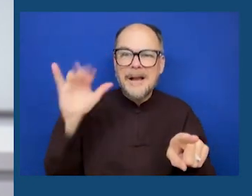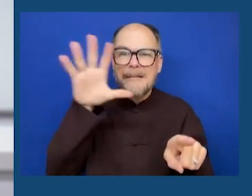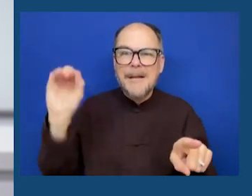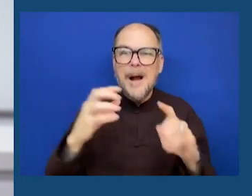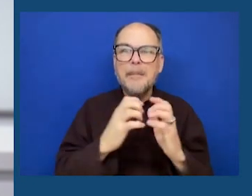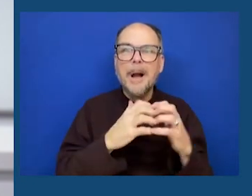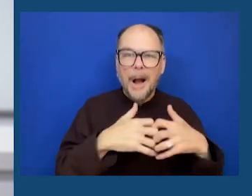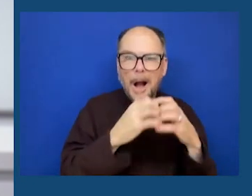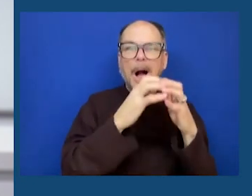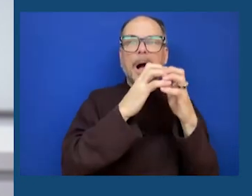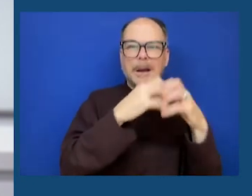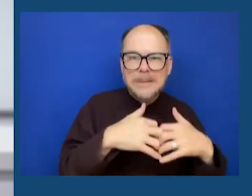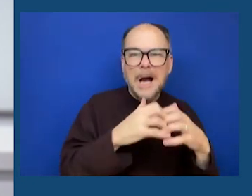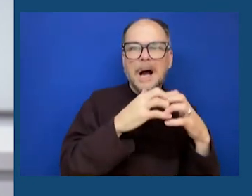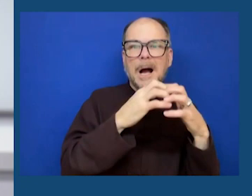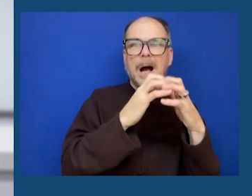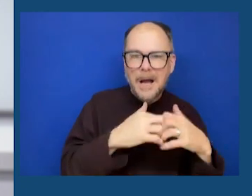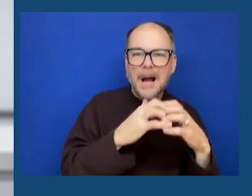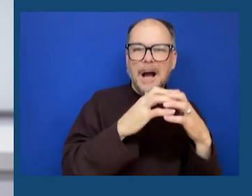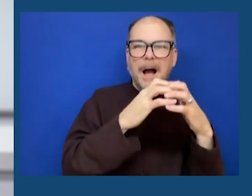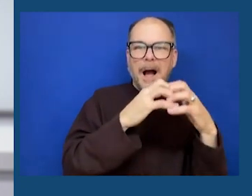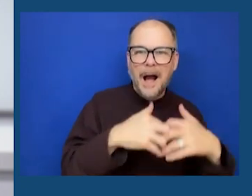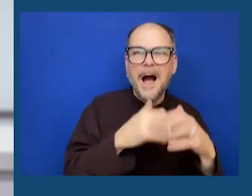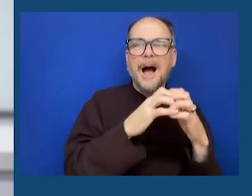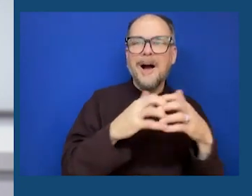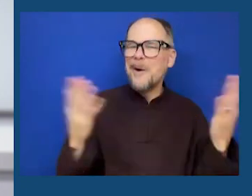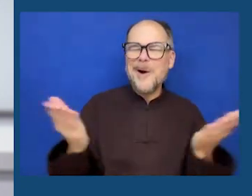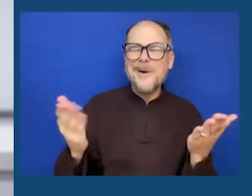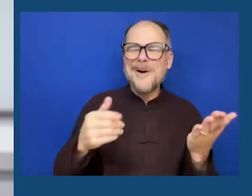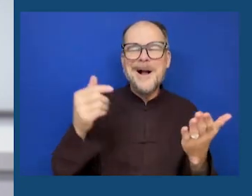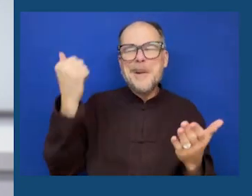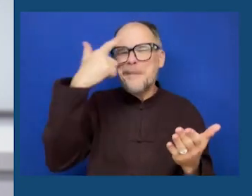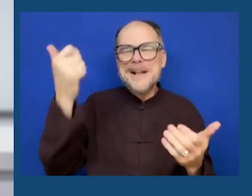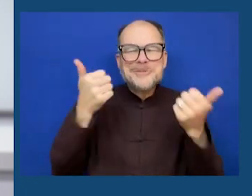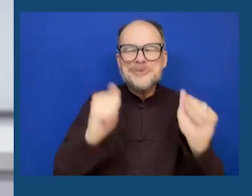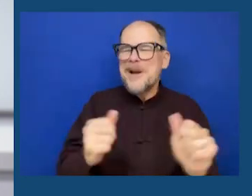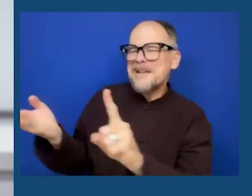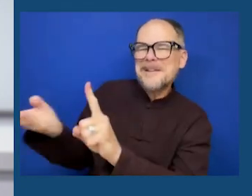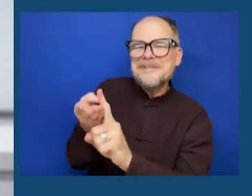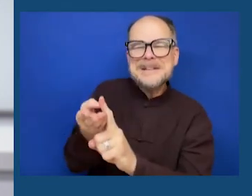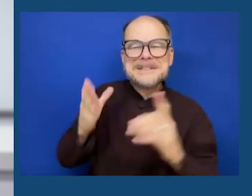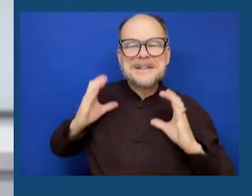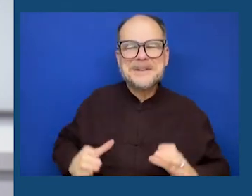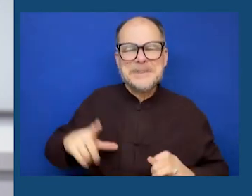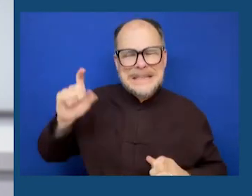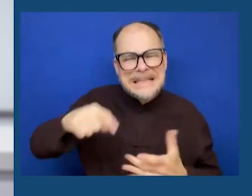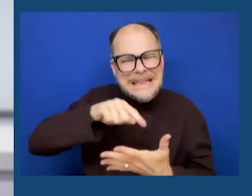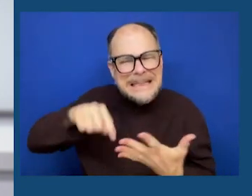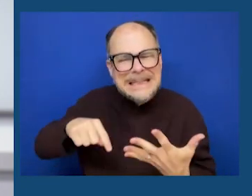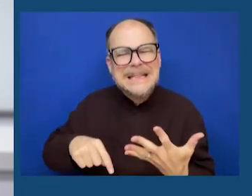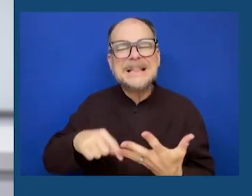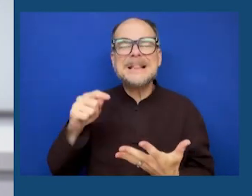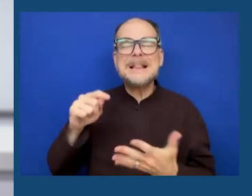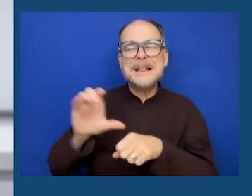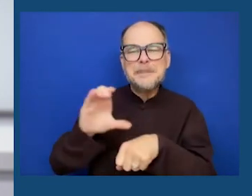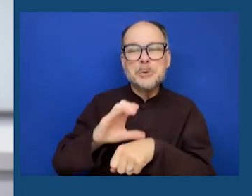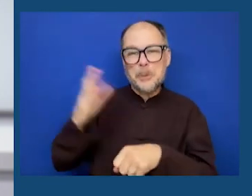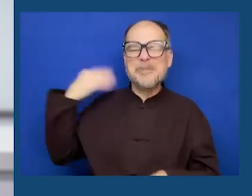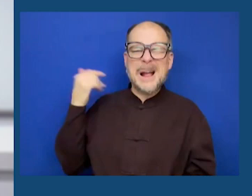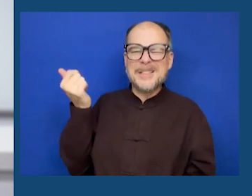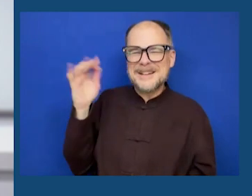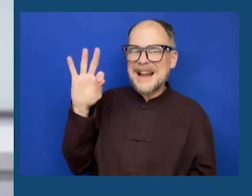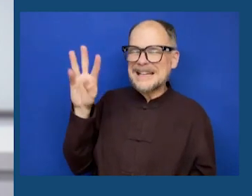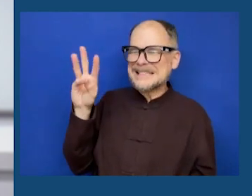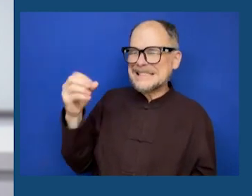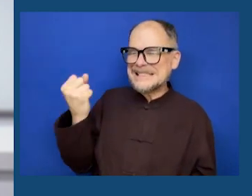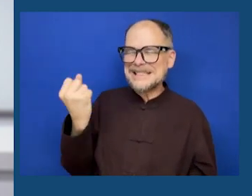what is this? And you're trying to convince customers of a product they never even heard of or thought they needed back in the 60s. But it became successful.